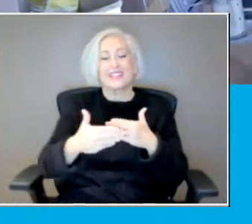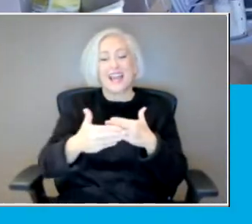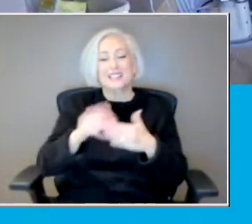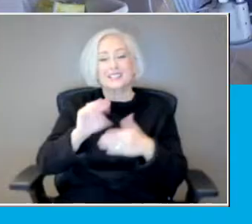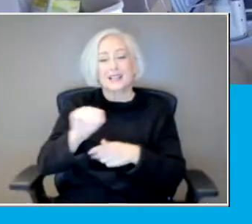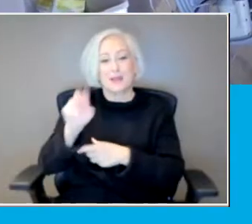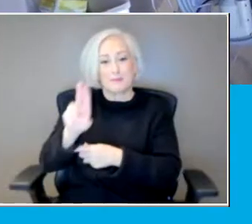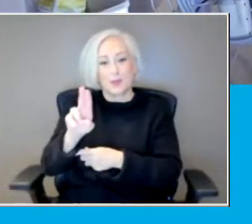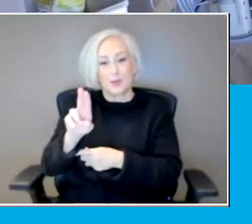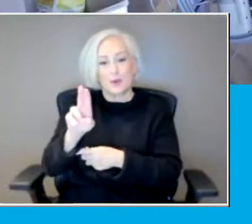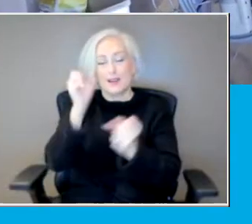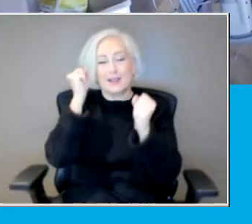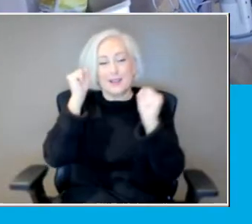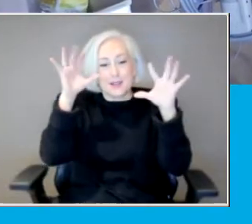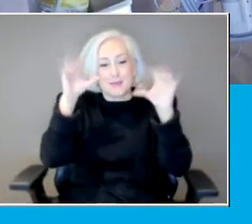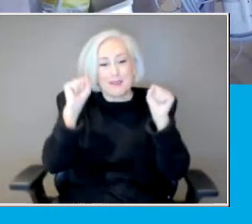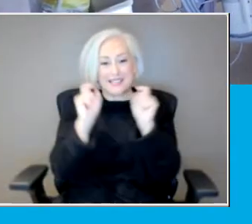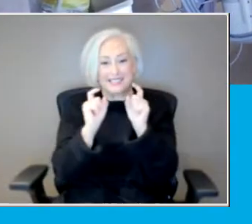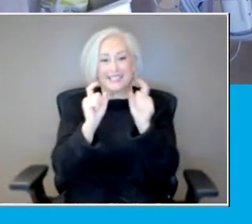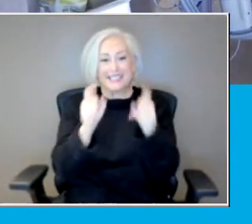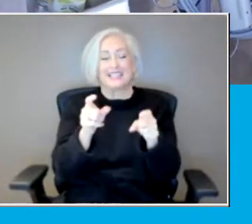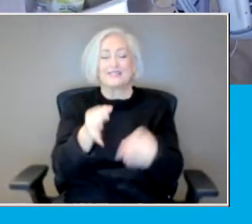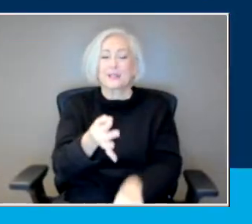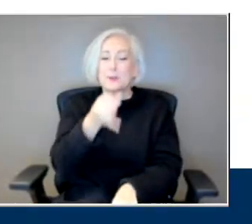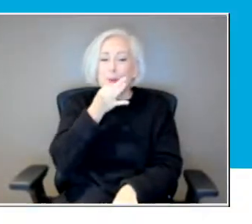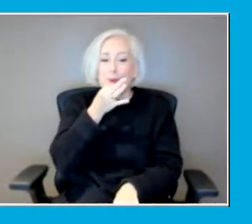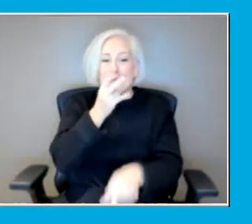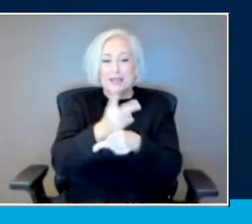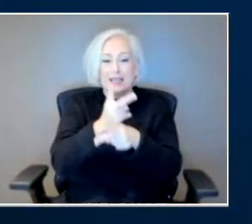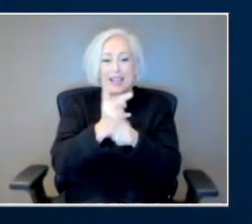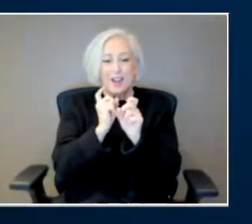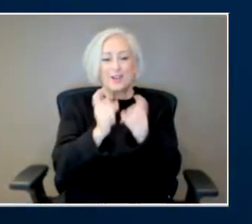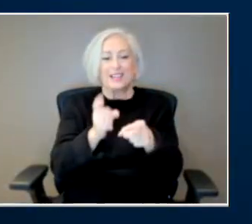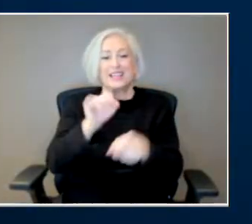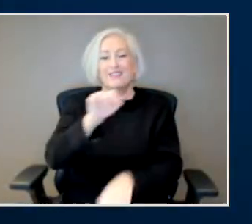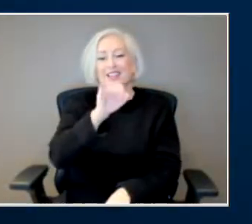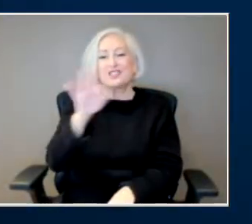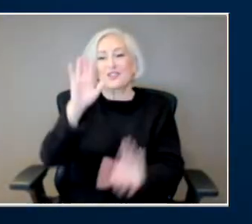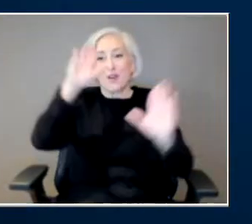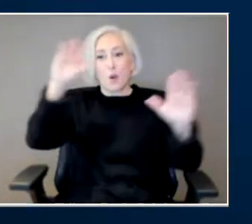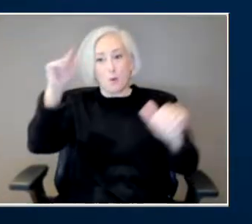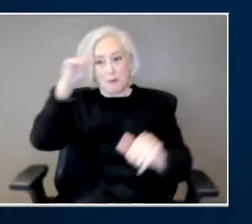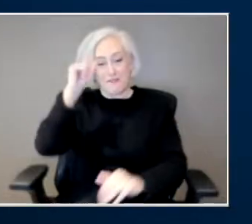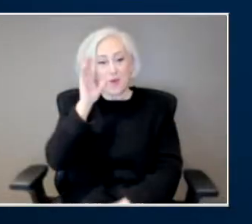gift and expert care giving Jeff hope for the future. Friday at 8.